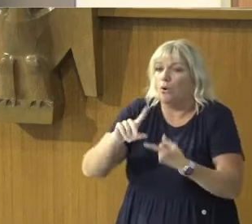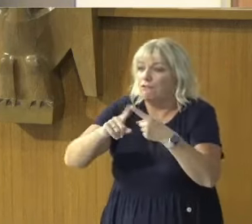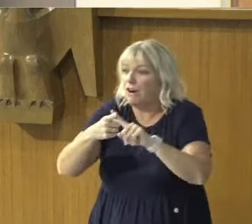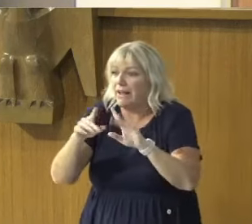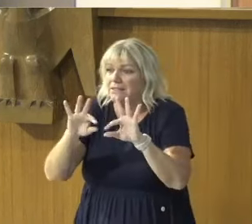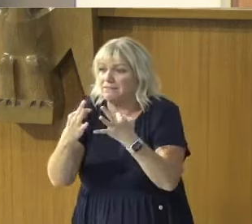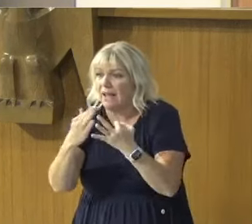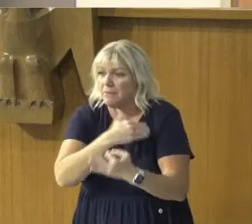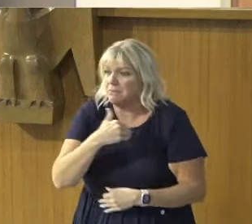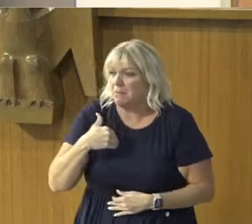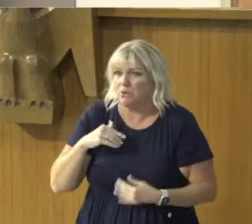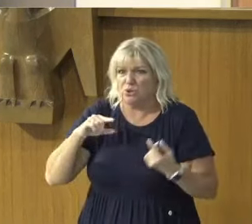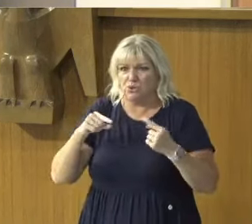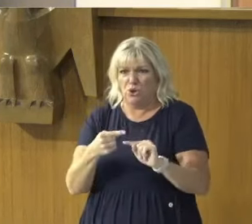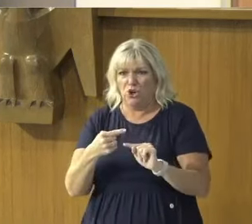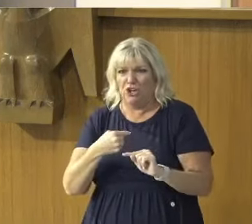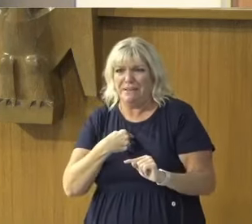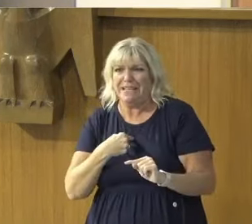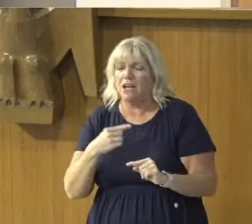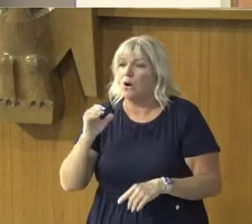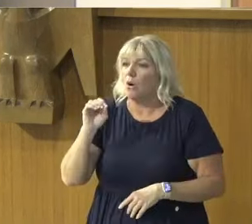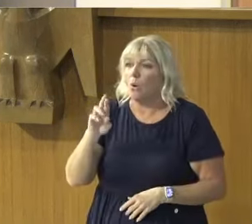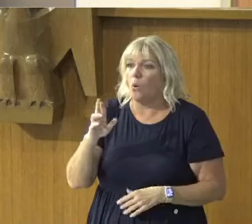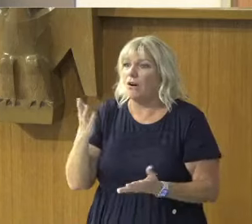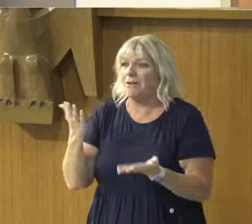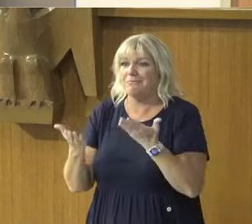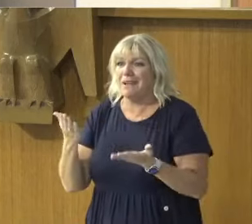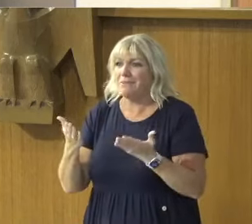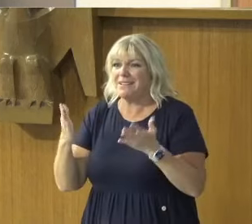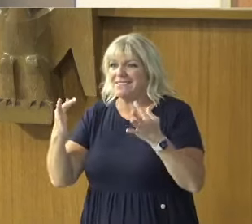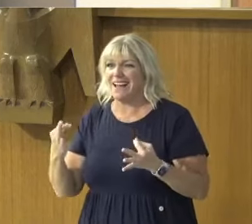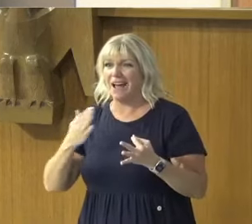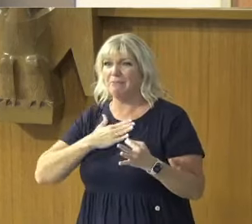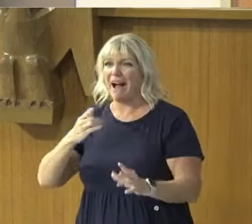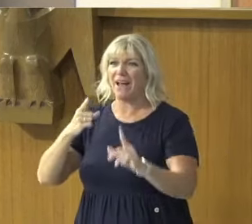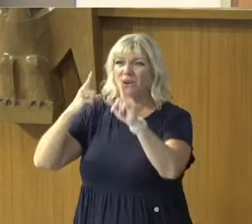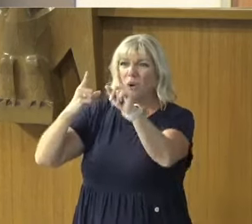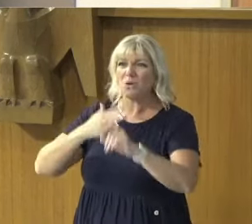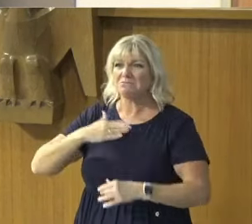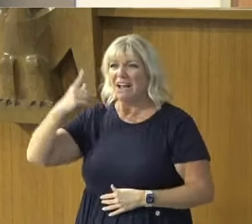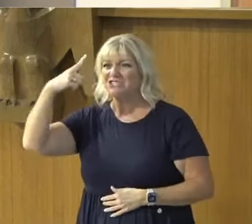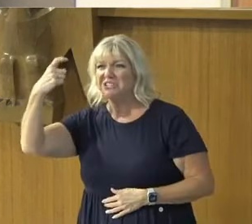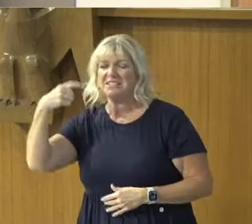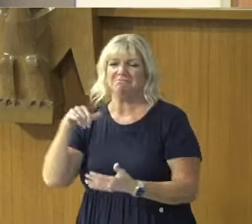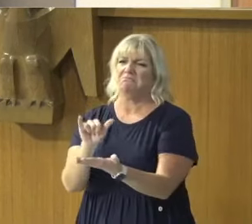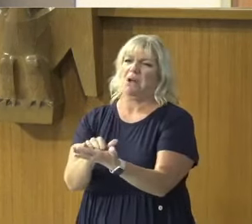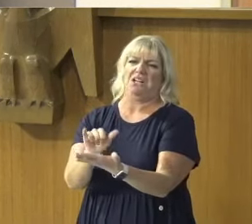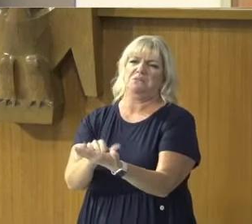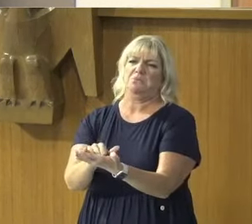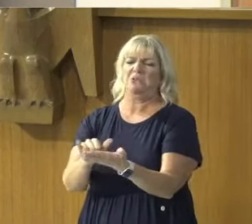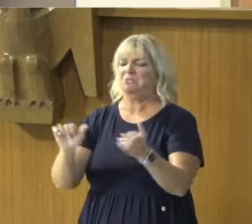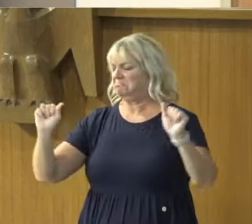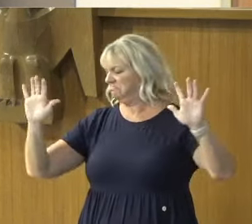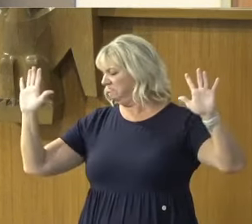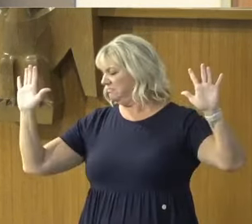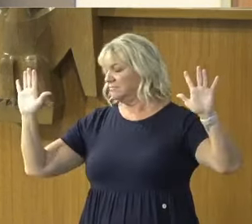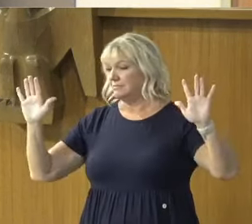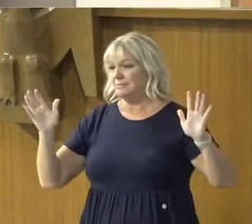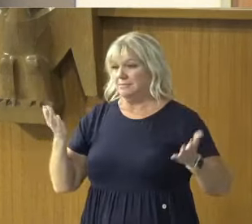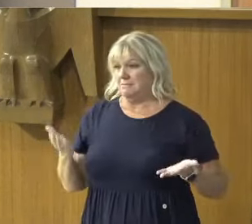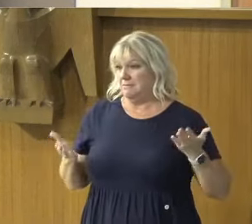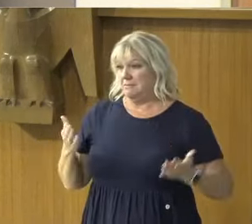or family members, or whether you've decided that your goals and dreams are too unrealistic to pursue anymore, you